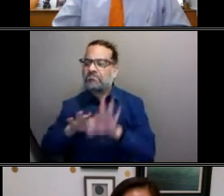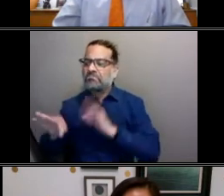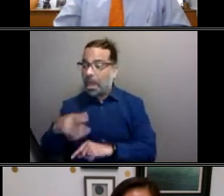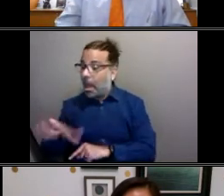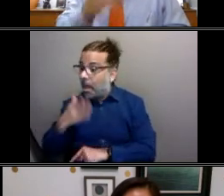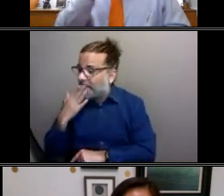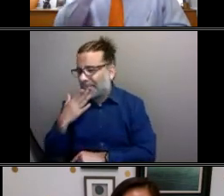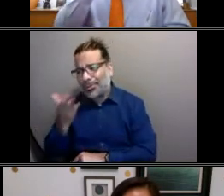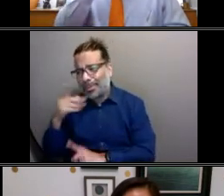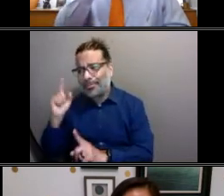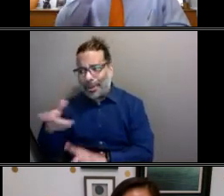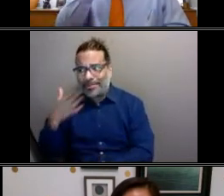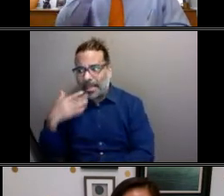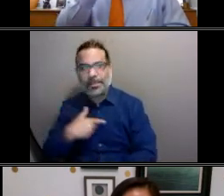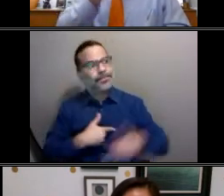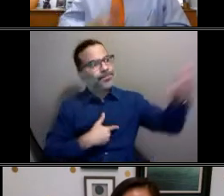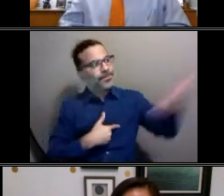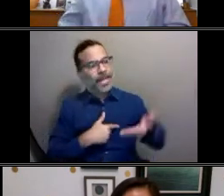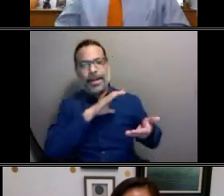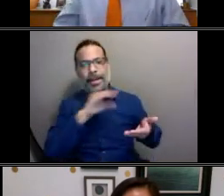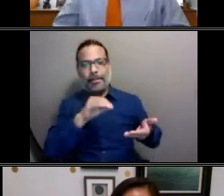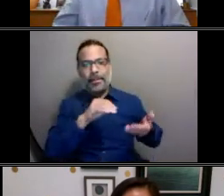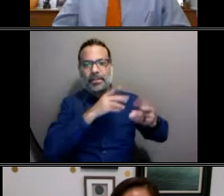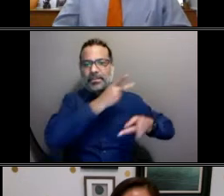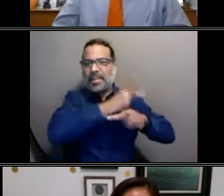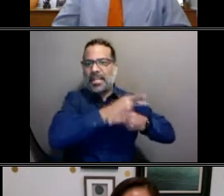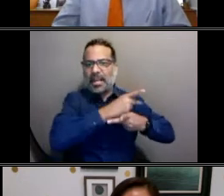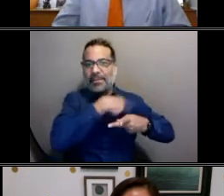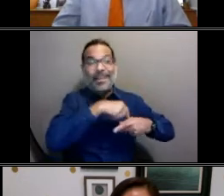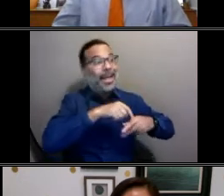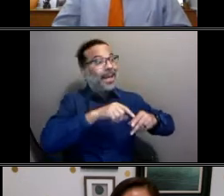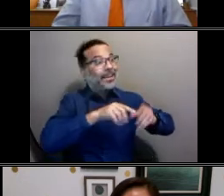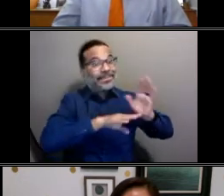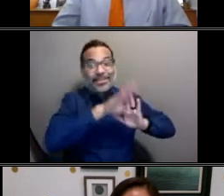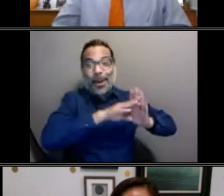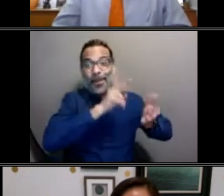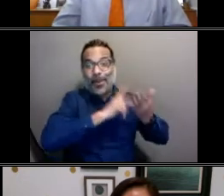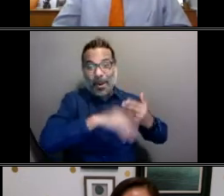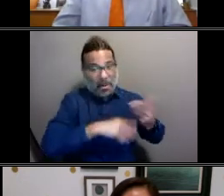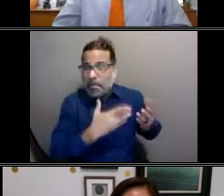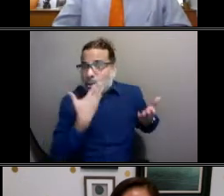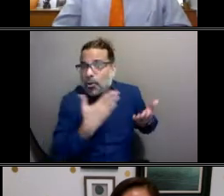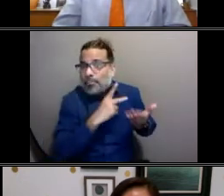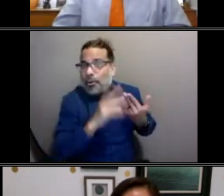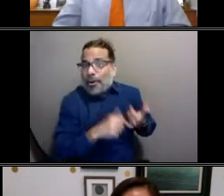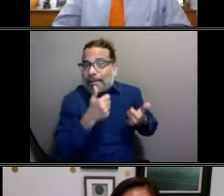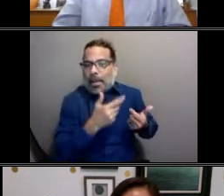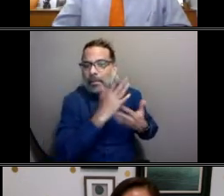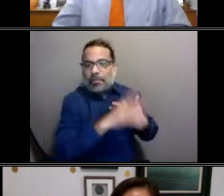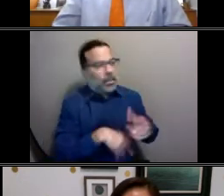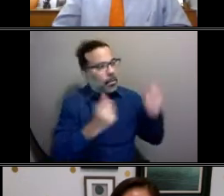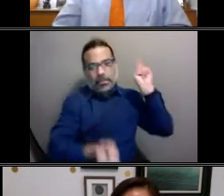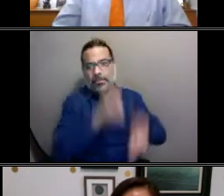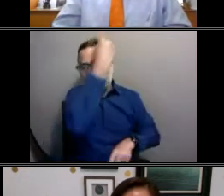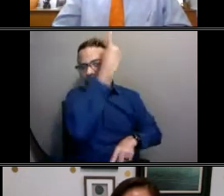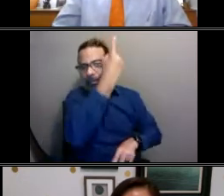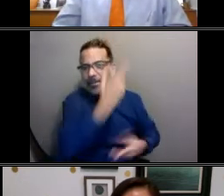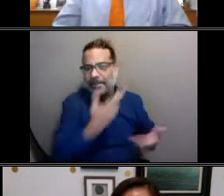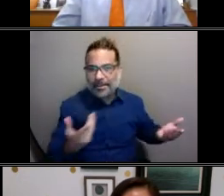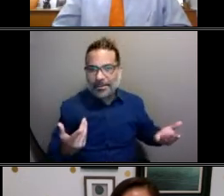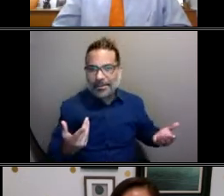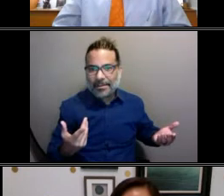this, and they're going to come out with some program that's going to be wonderful. Sometimes they are wonderful. Sometimes they miss the mark. Sometimes those